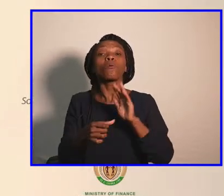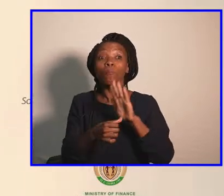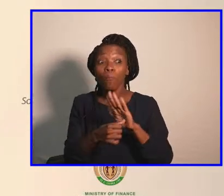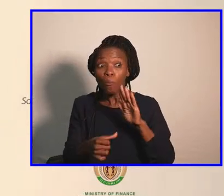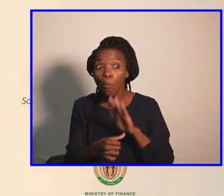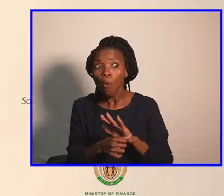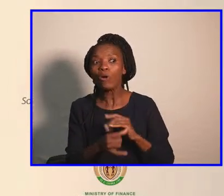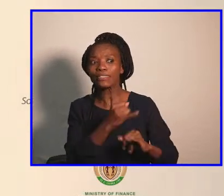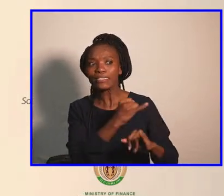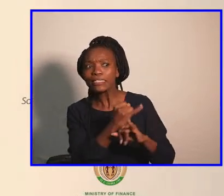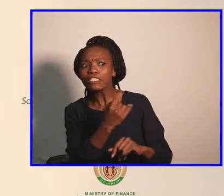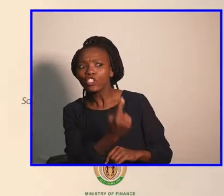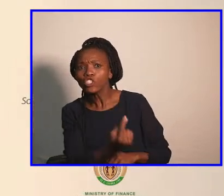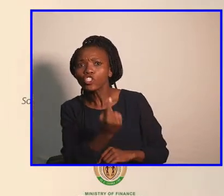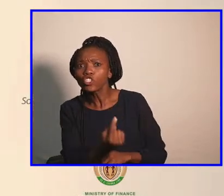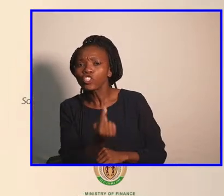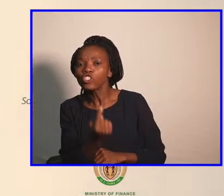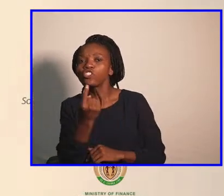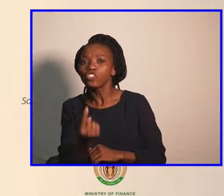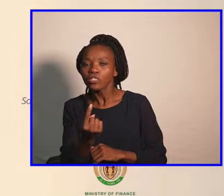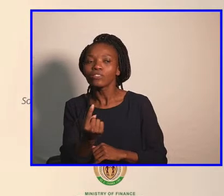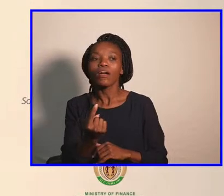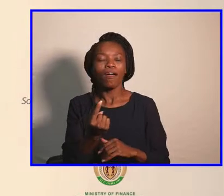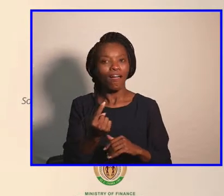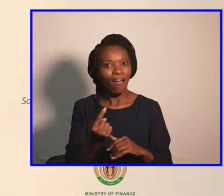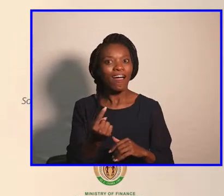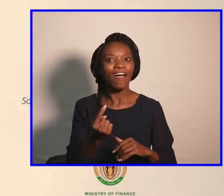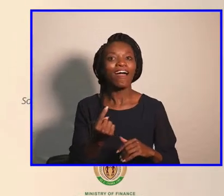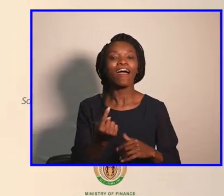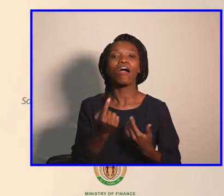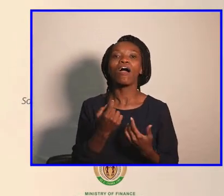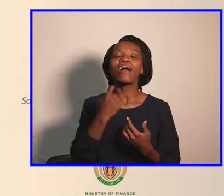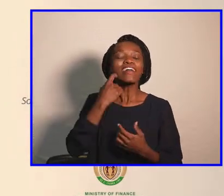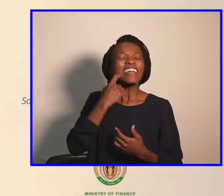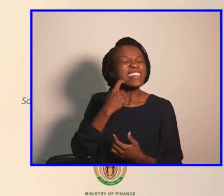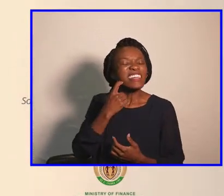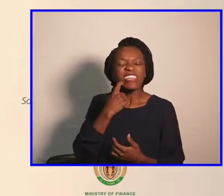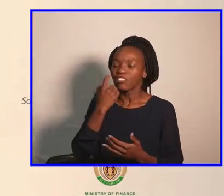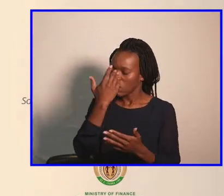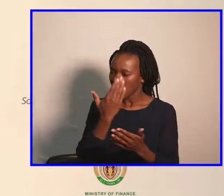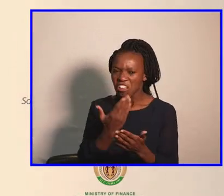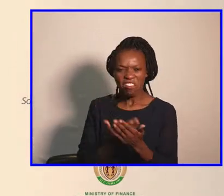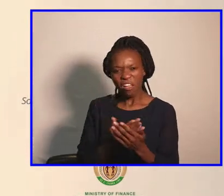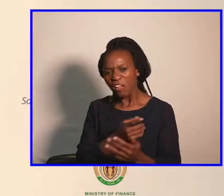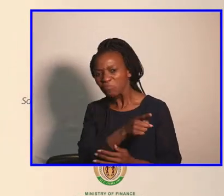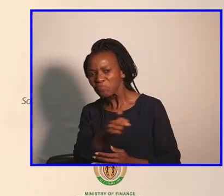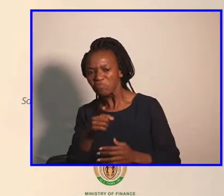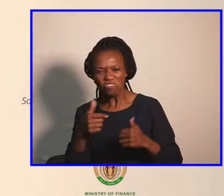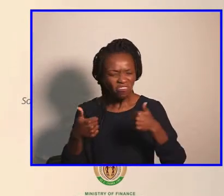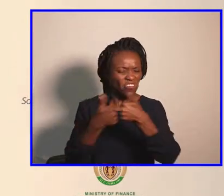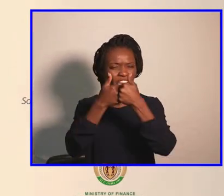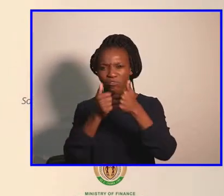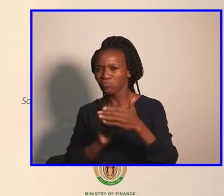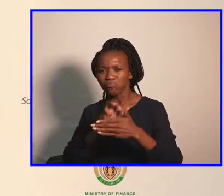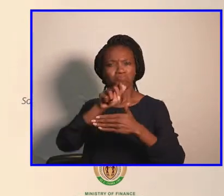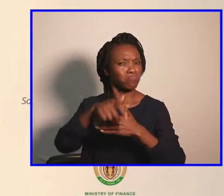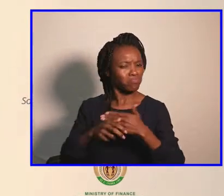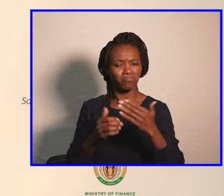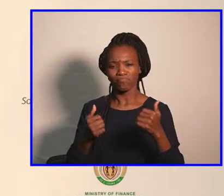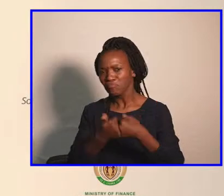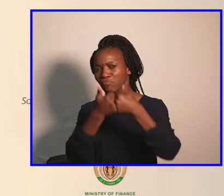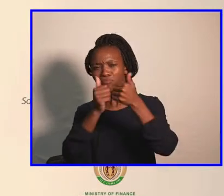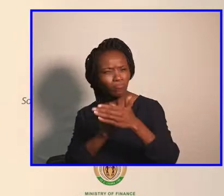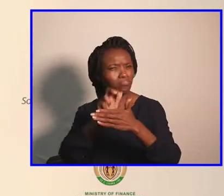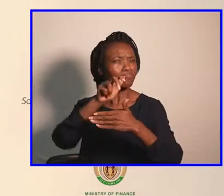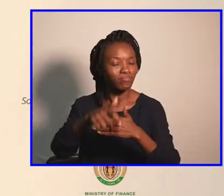proof that our institutions are more than capable of overcoming these tests. SARS is a living example